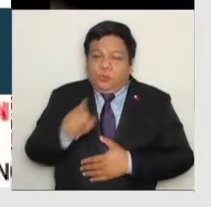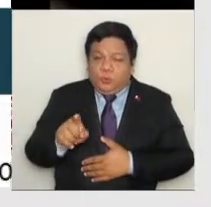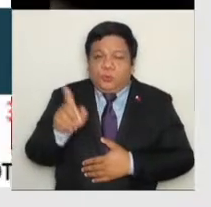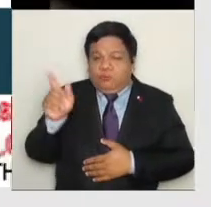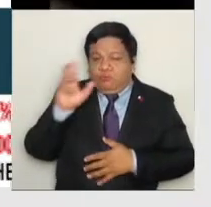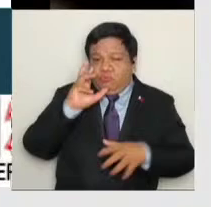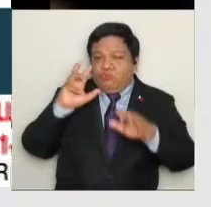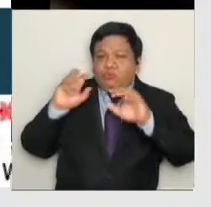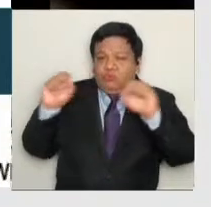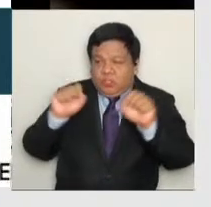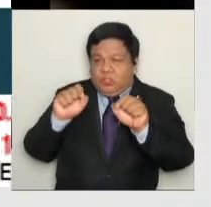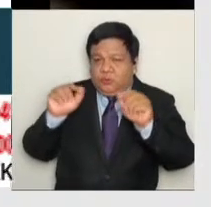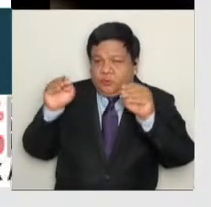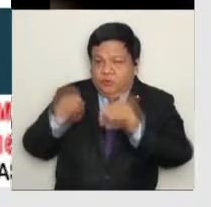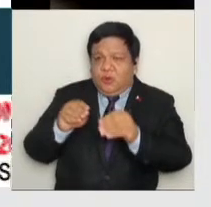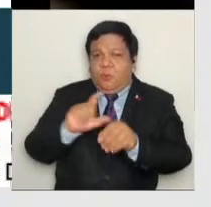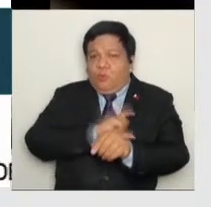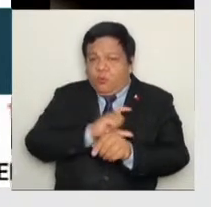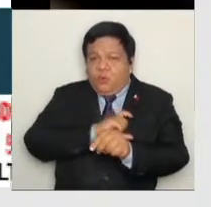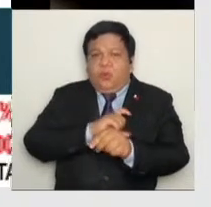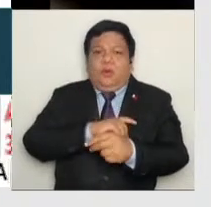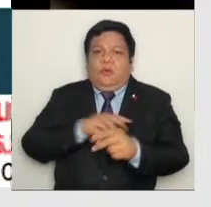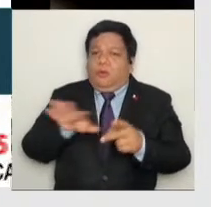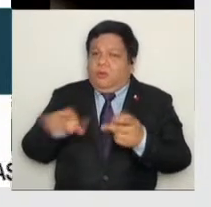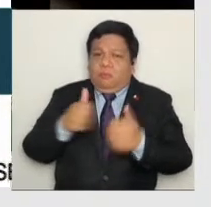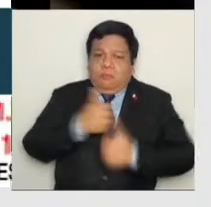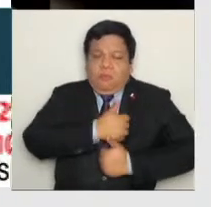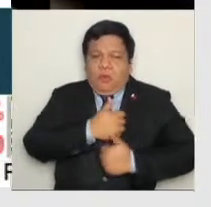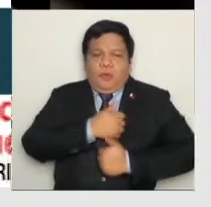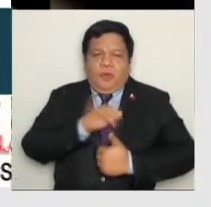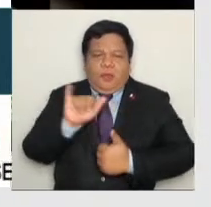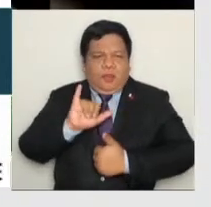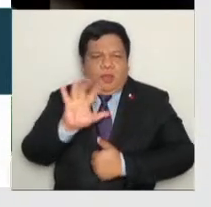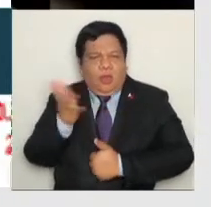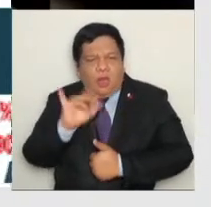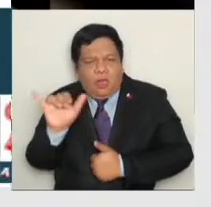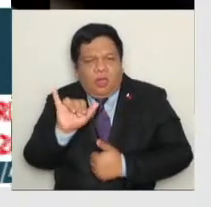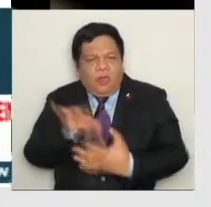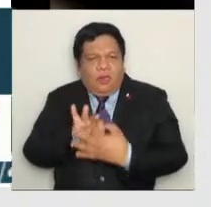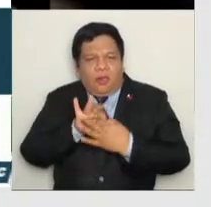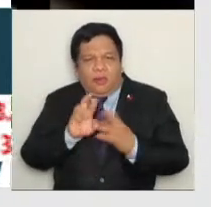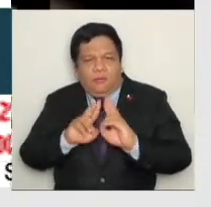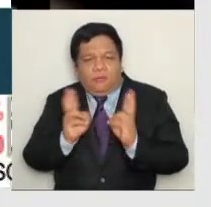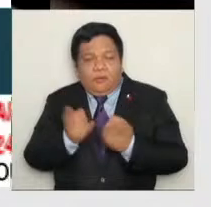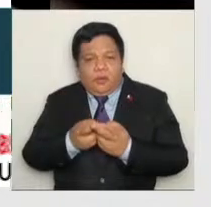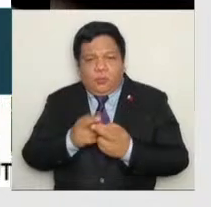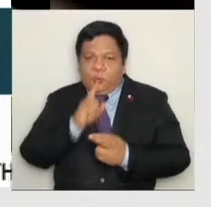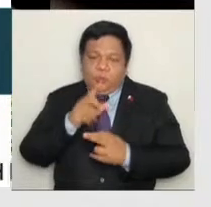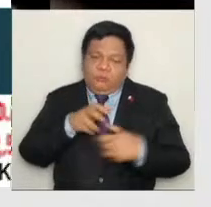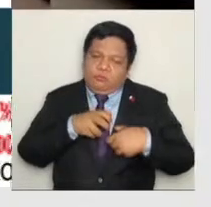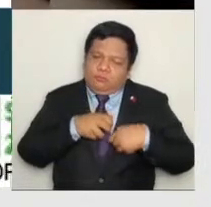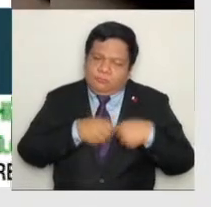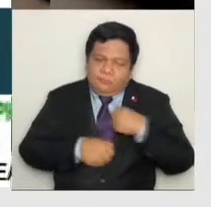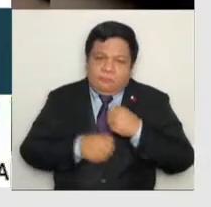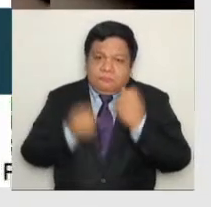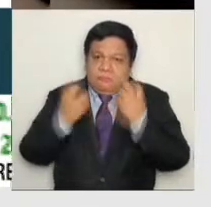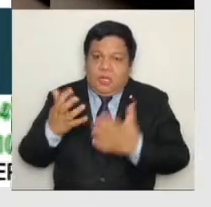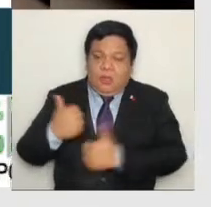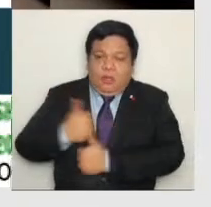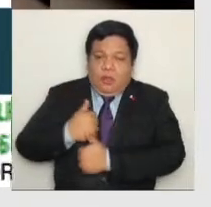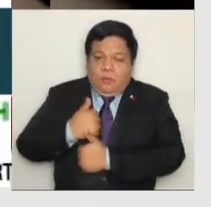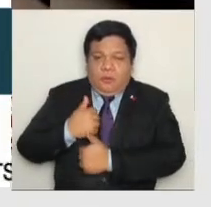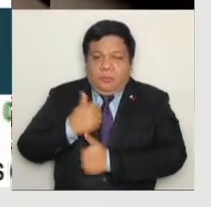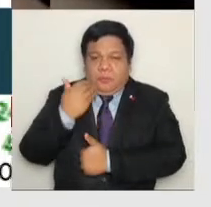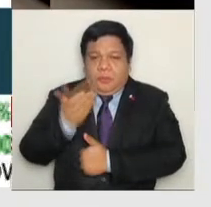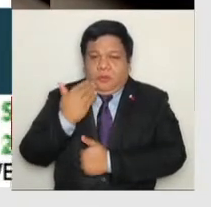as a close relative of his. You can imagine the grief that he felt when so many of his soldiers died in